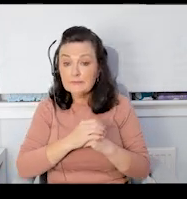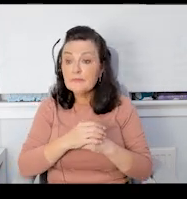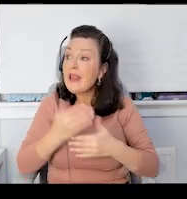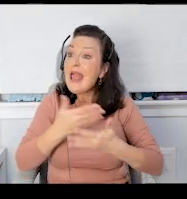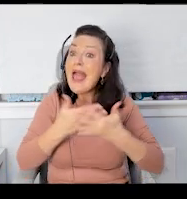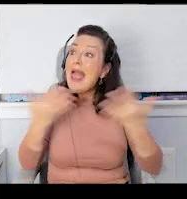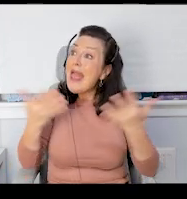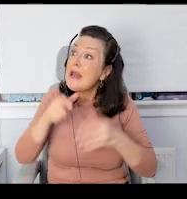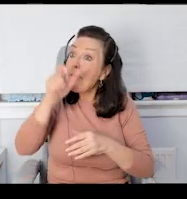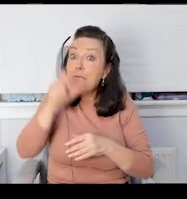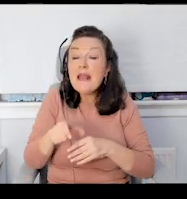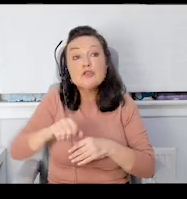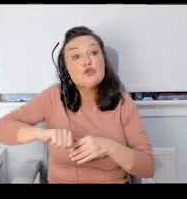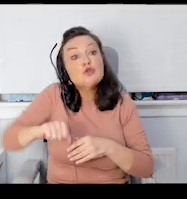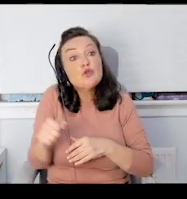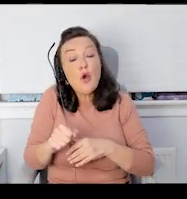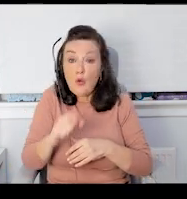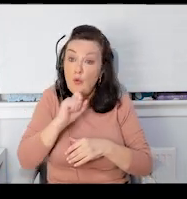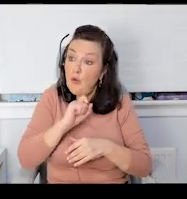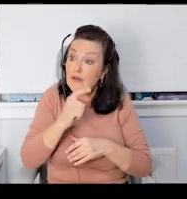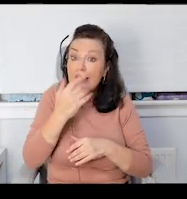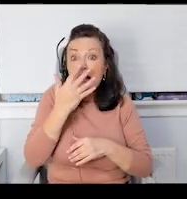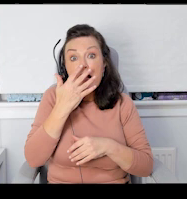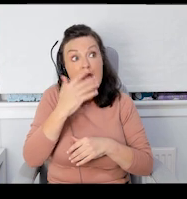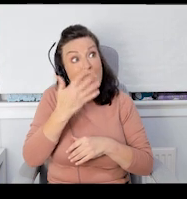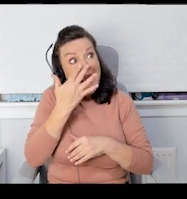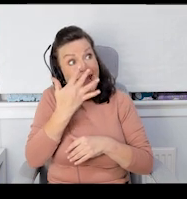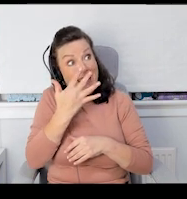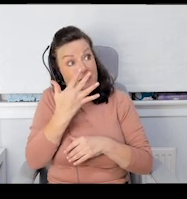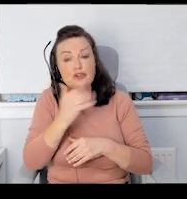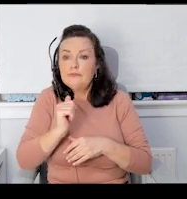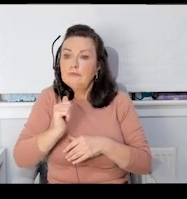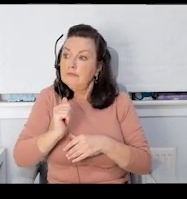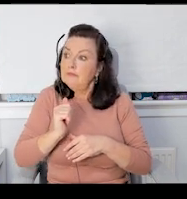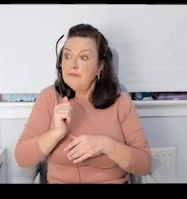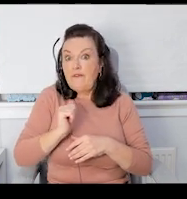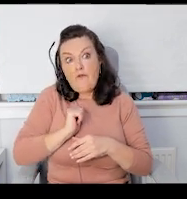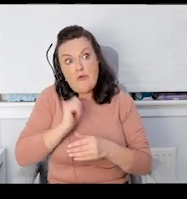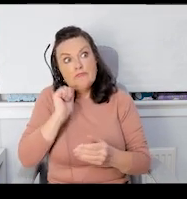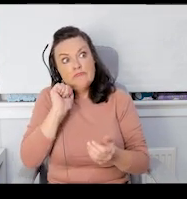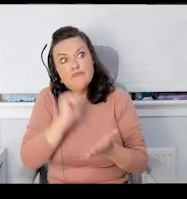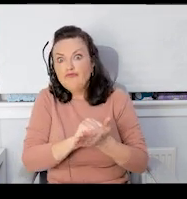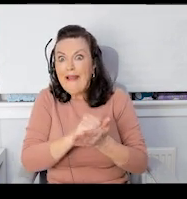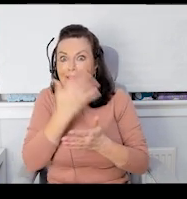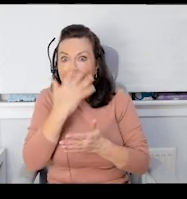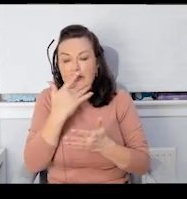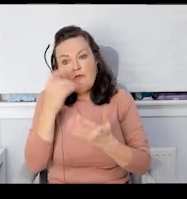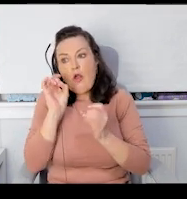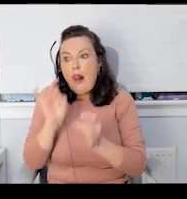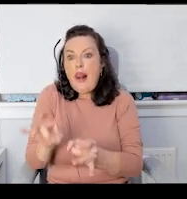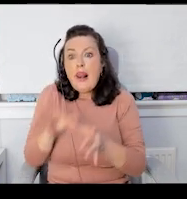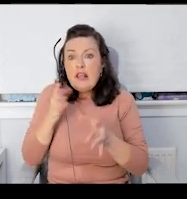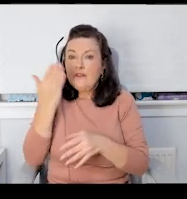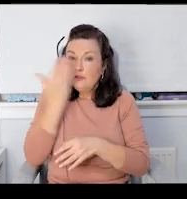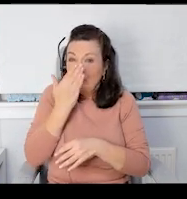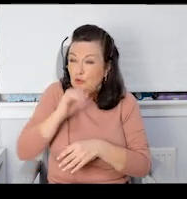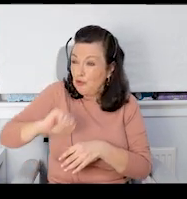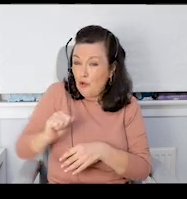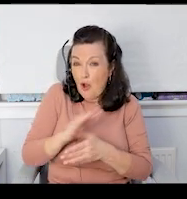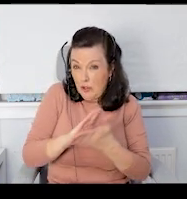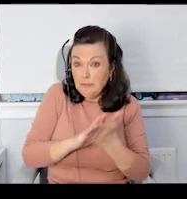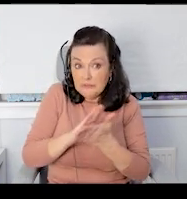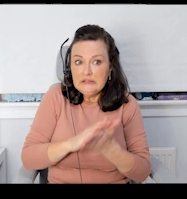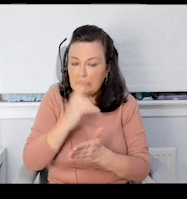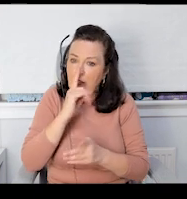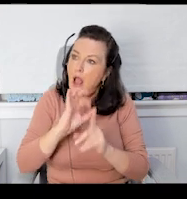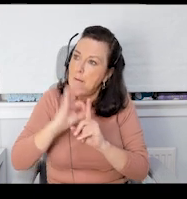to become a modern or graduate apprentice, and they're also open to new and existing employees. Any employer in Scotland seeking to widen their